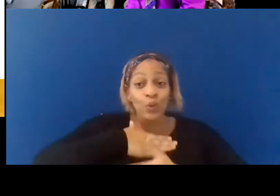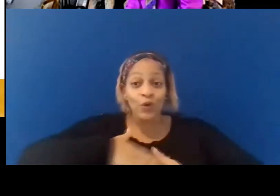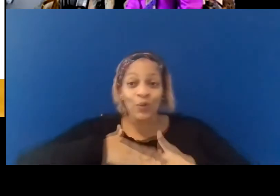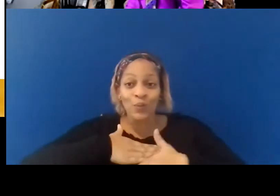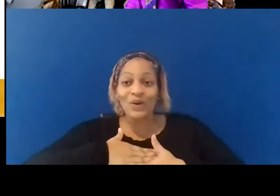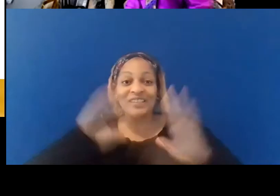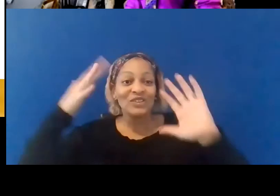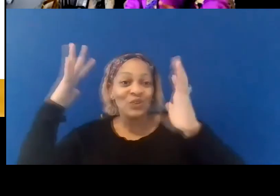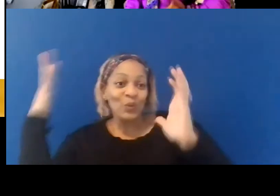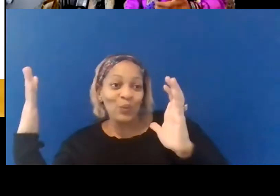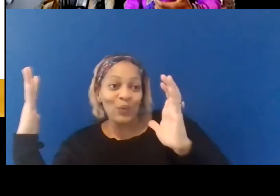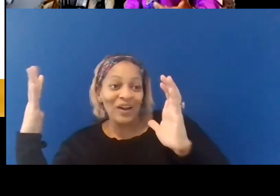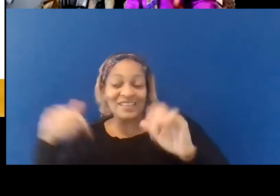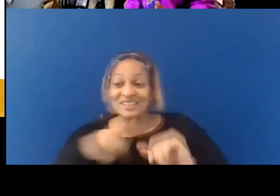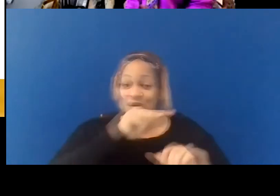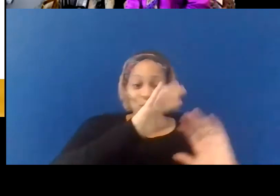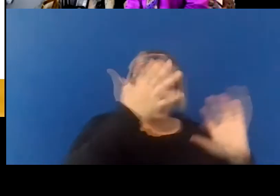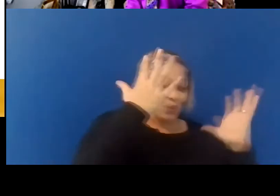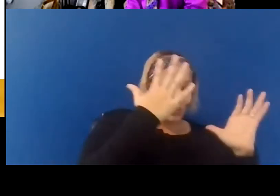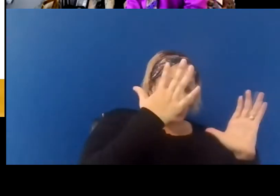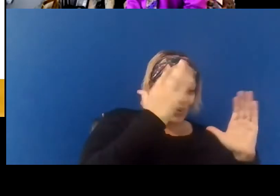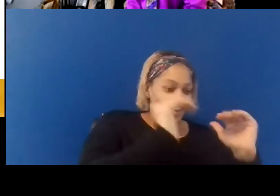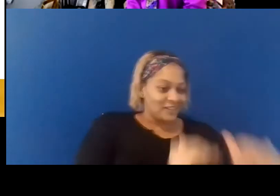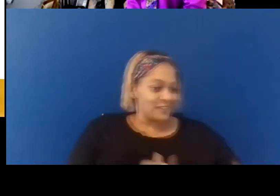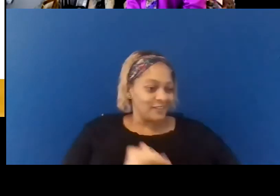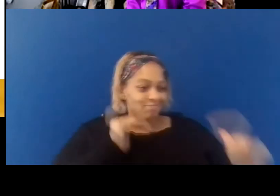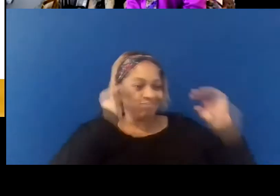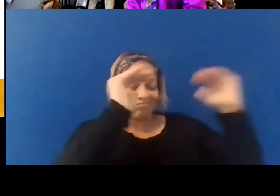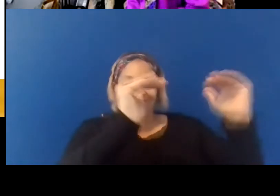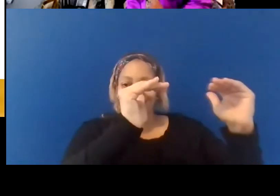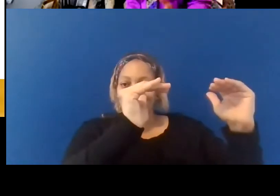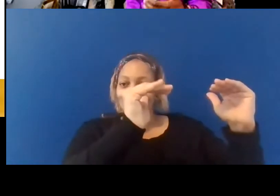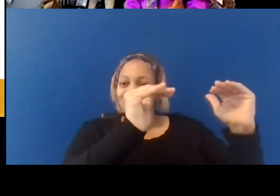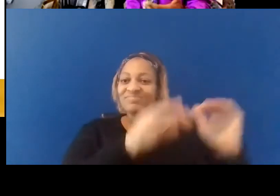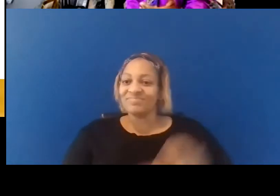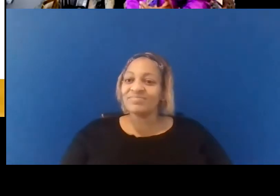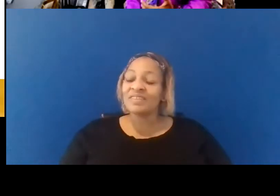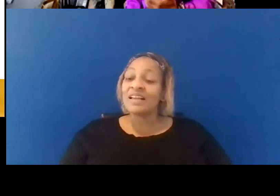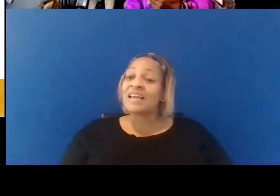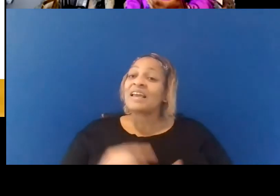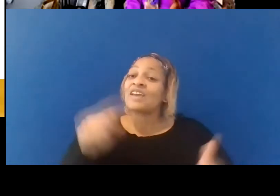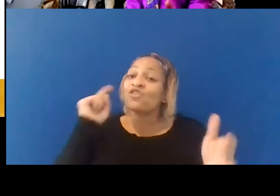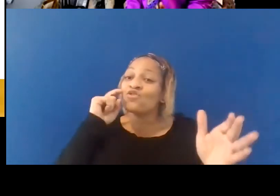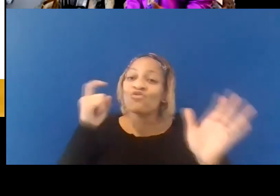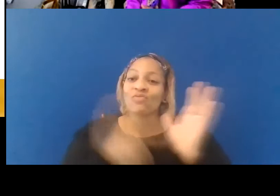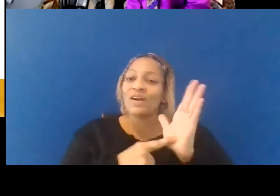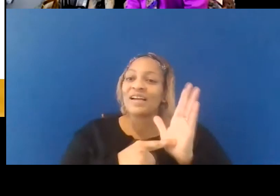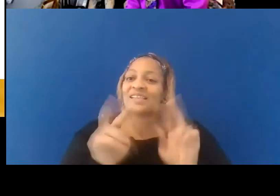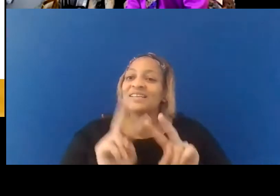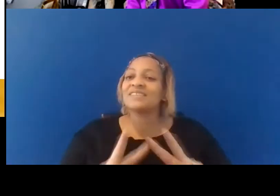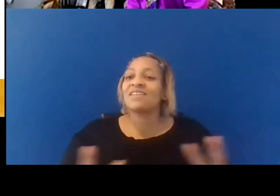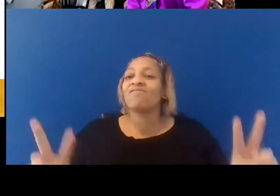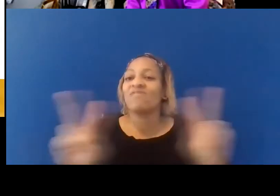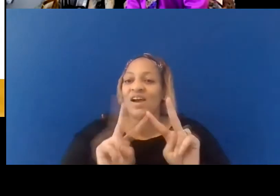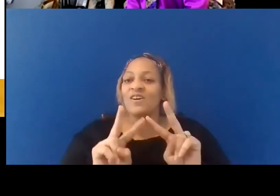when you praise, you hold in high esteem. You recognize the value.